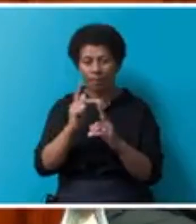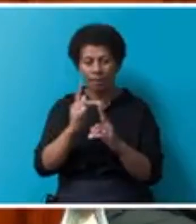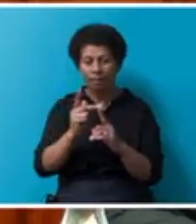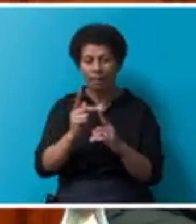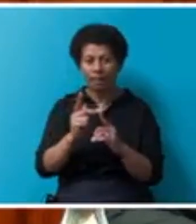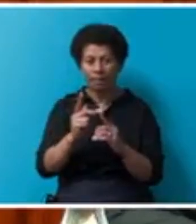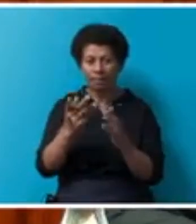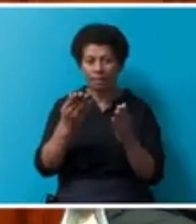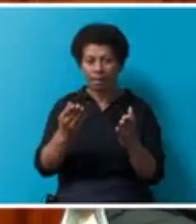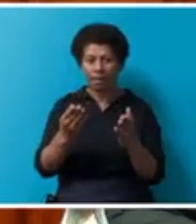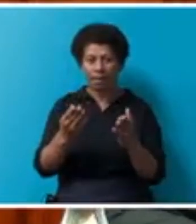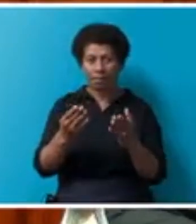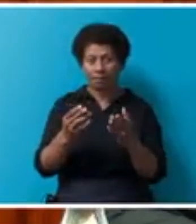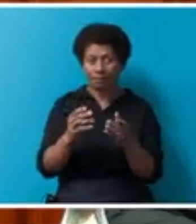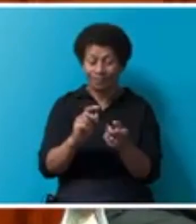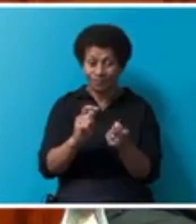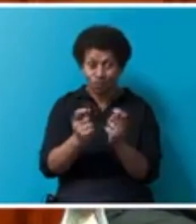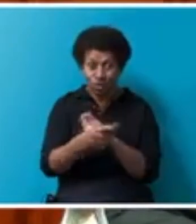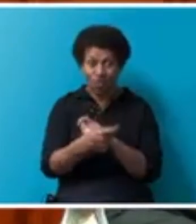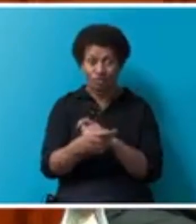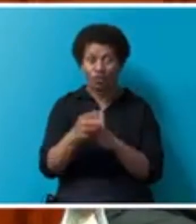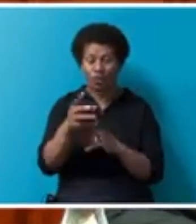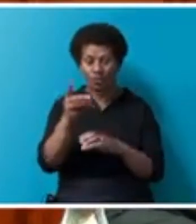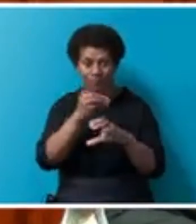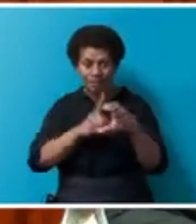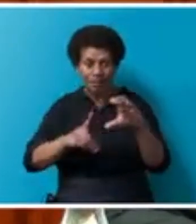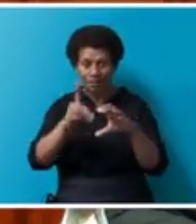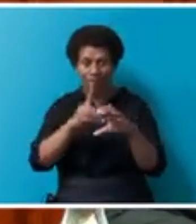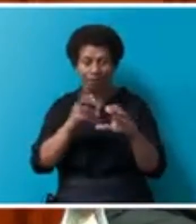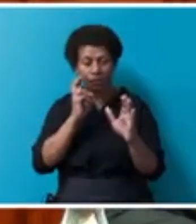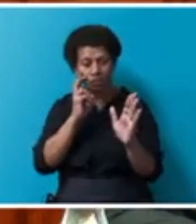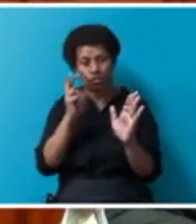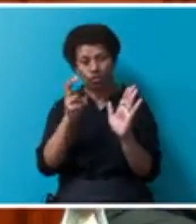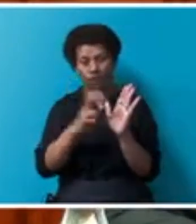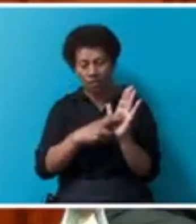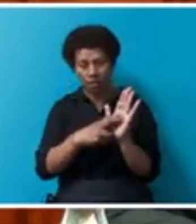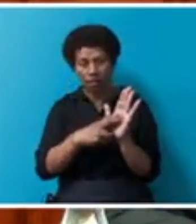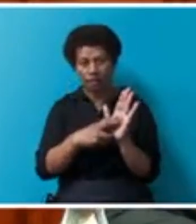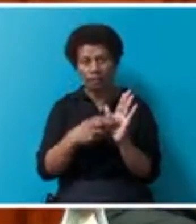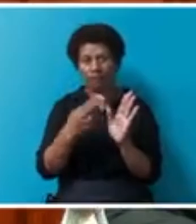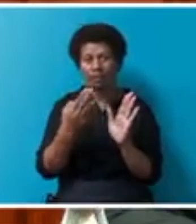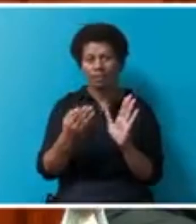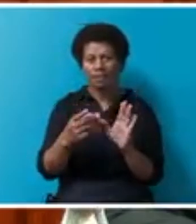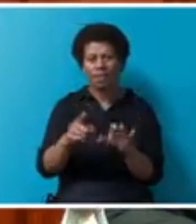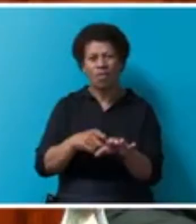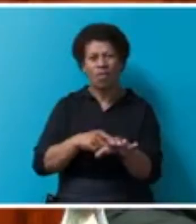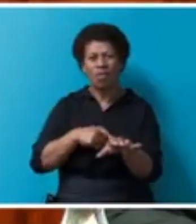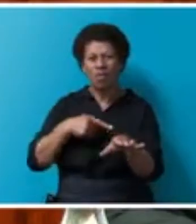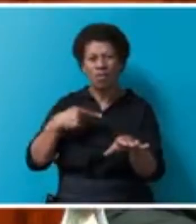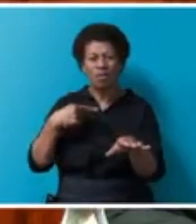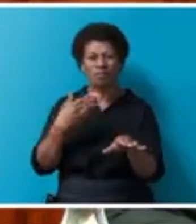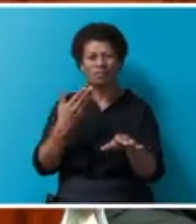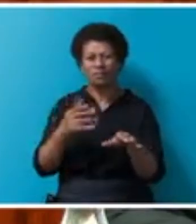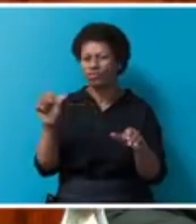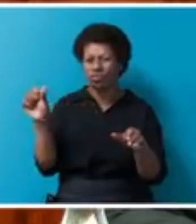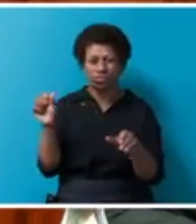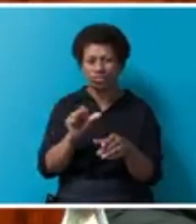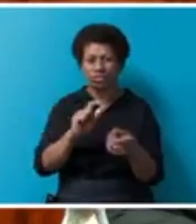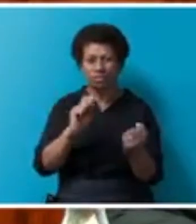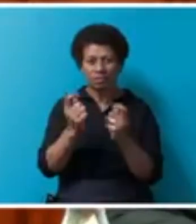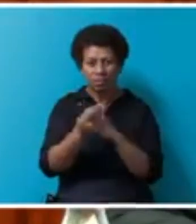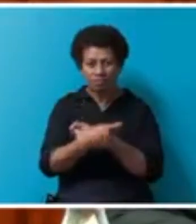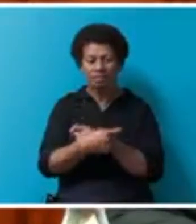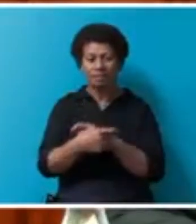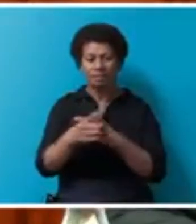justice delivery through digital transformation for its registry. These are long overdue reforms that will secure and streamline